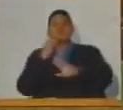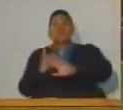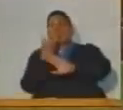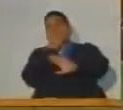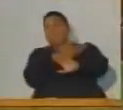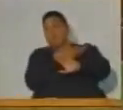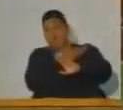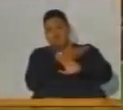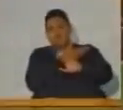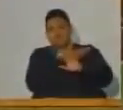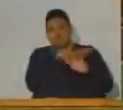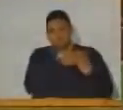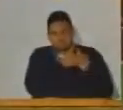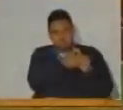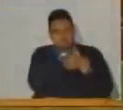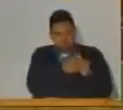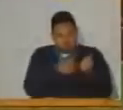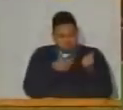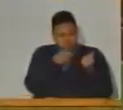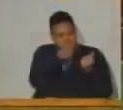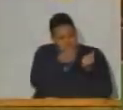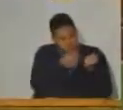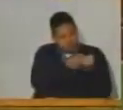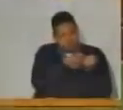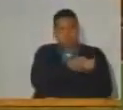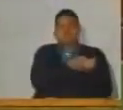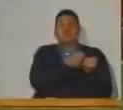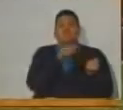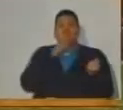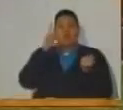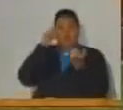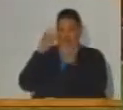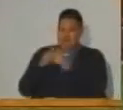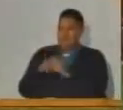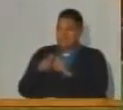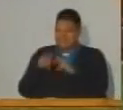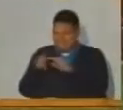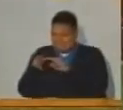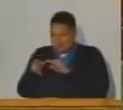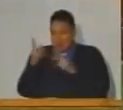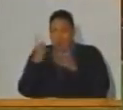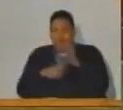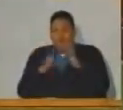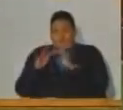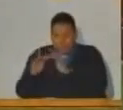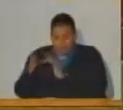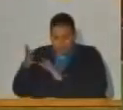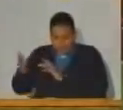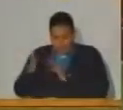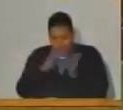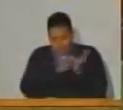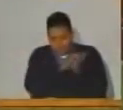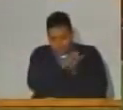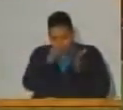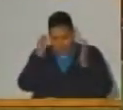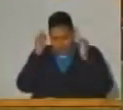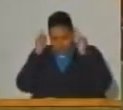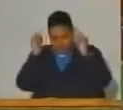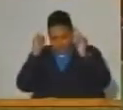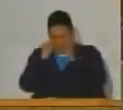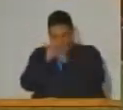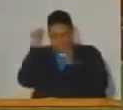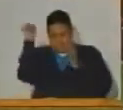improve coverage and compliance and to close loopholes. Drafting instructions will be sent to the